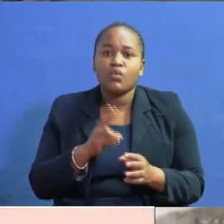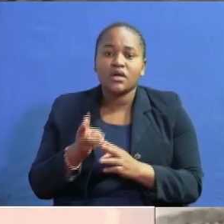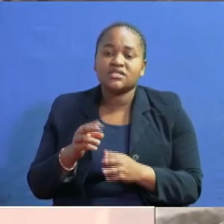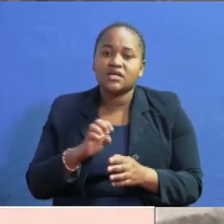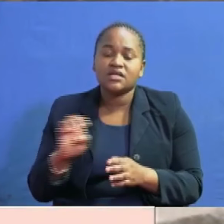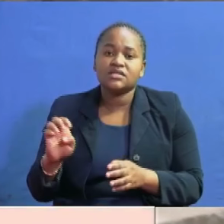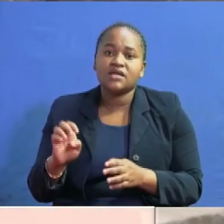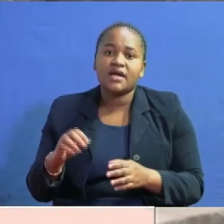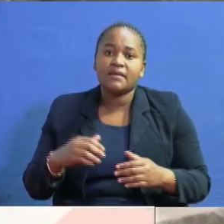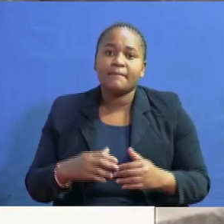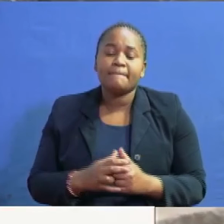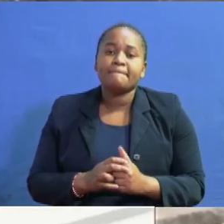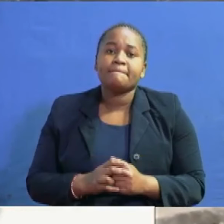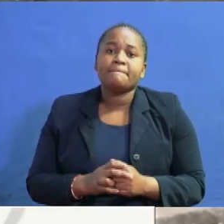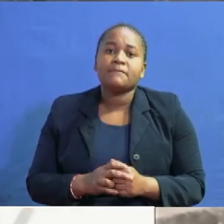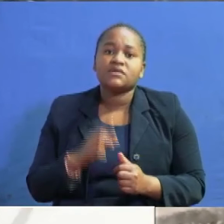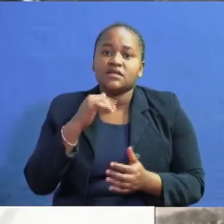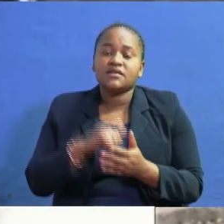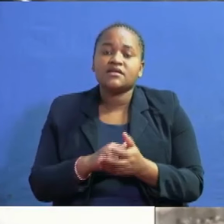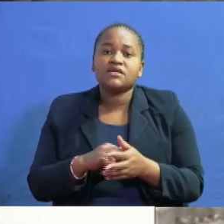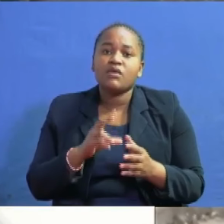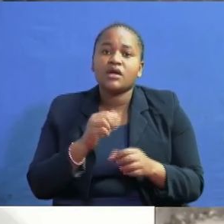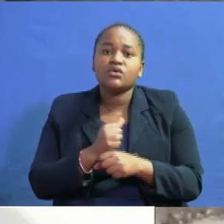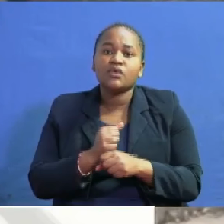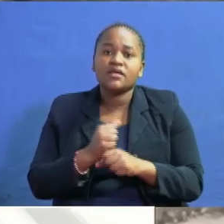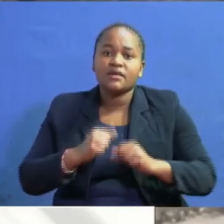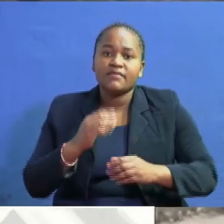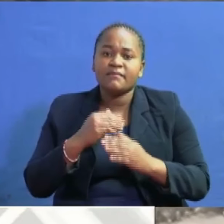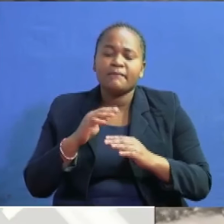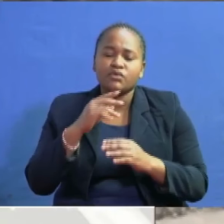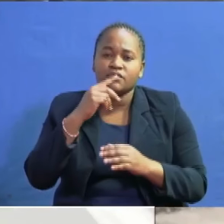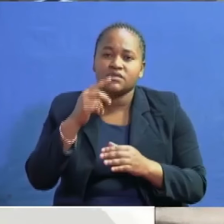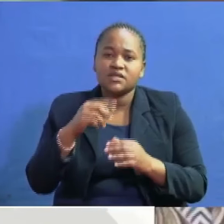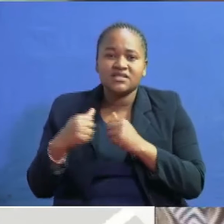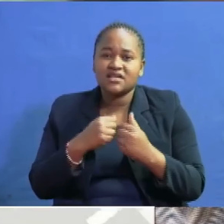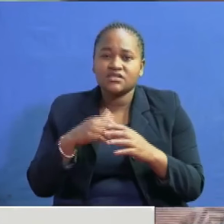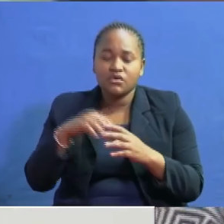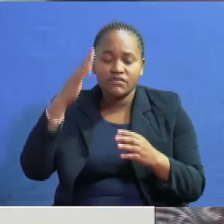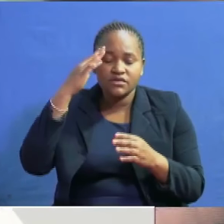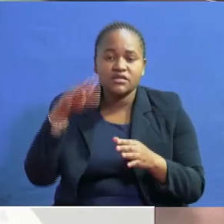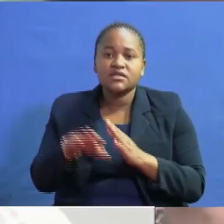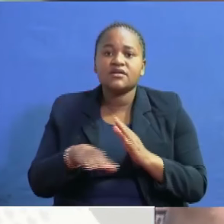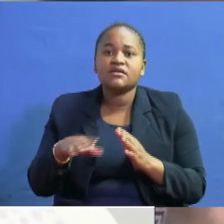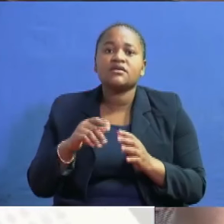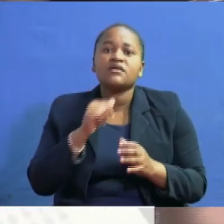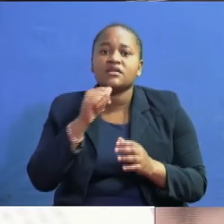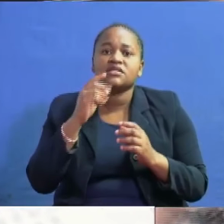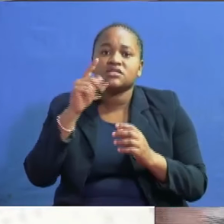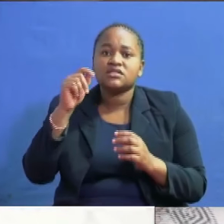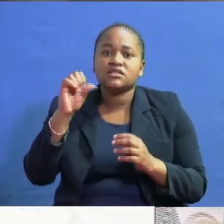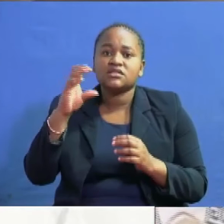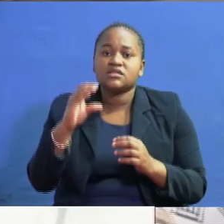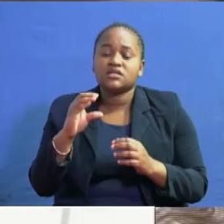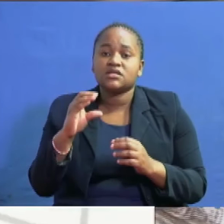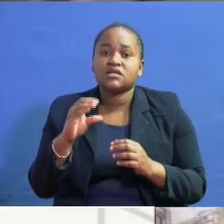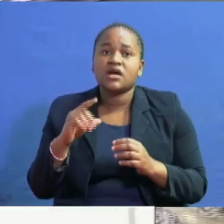MP Mandera South Abdul Haro said that they were doing their level best to address education challenges in the region. However, Teacher Service Commission